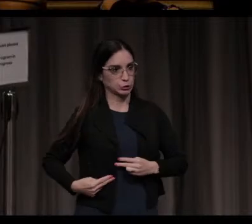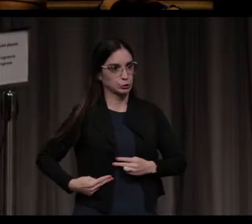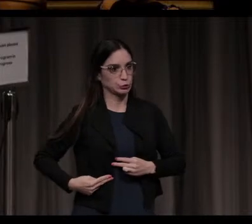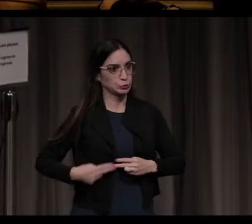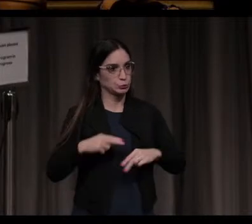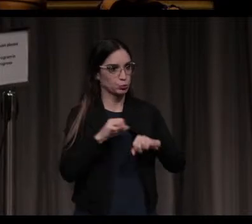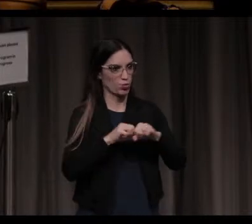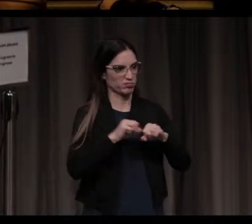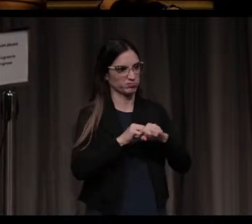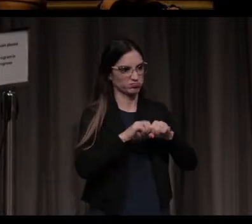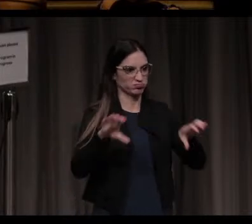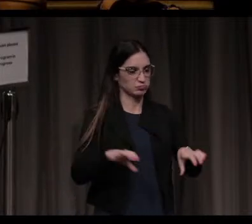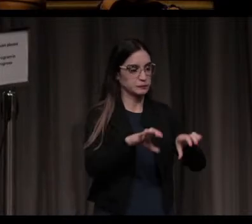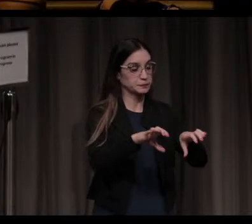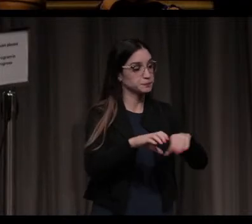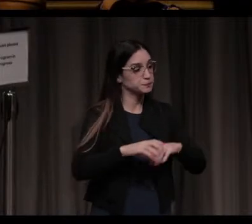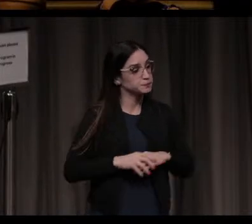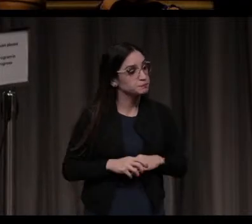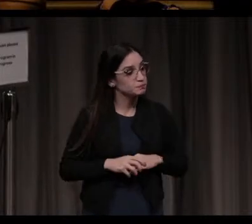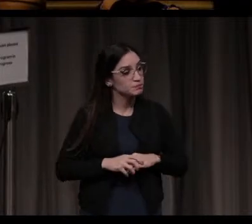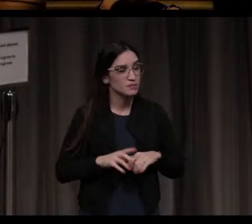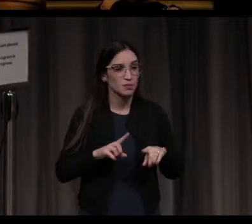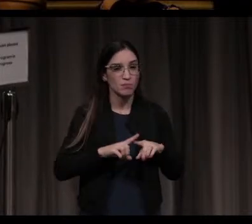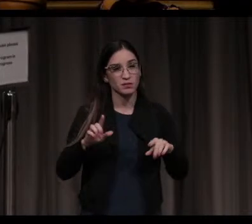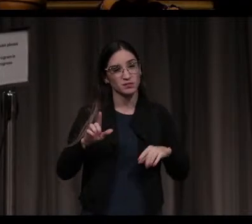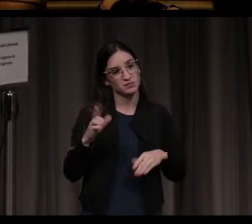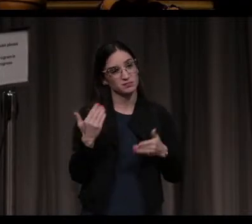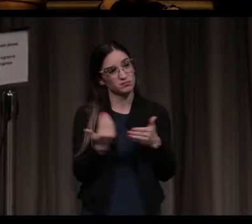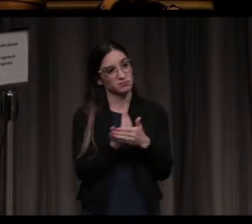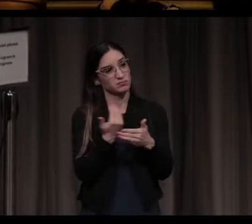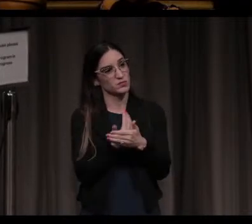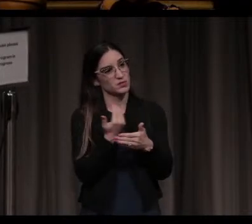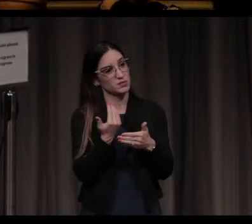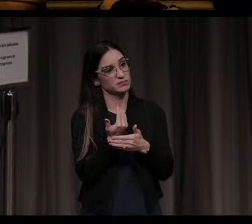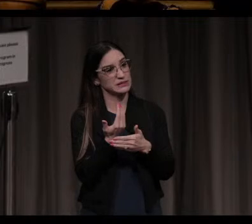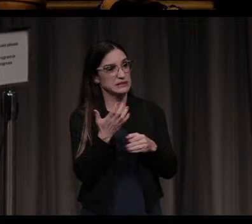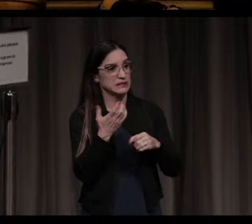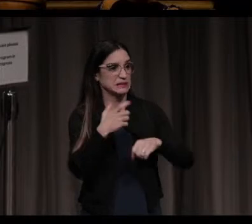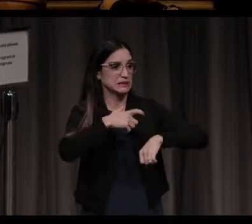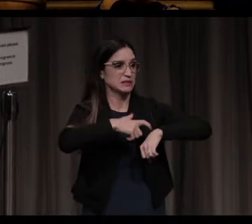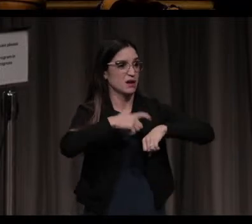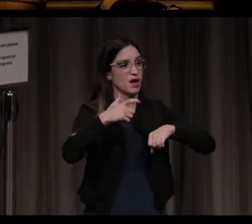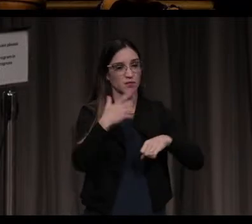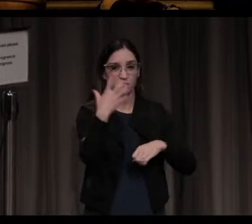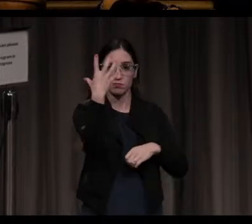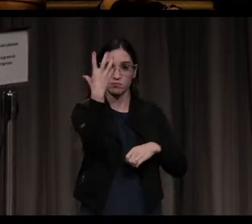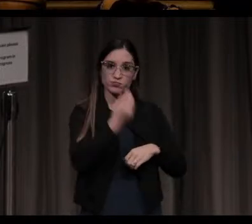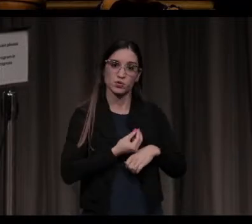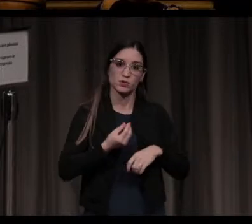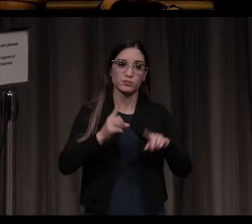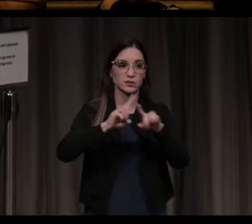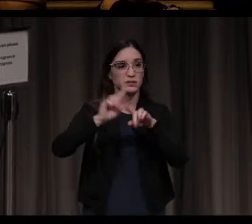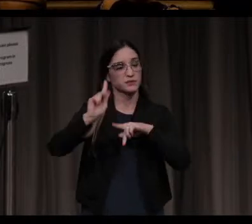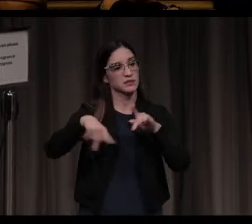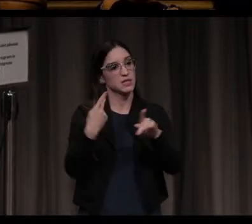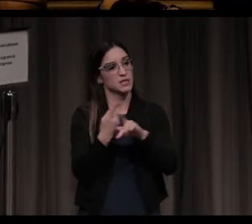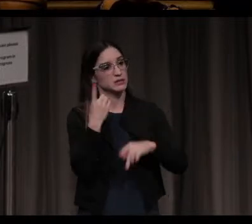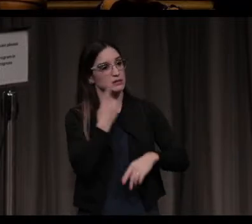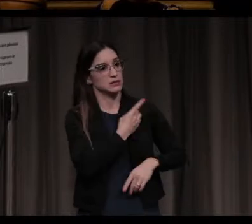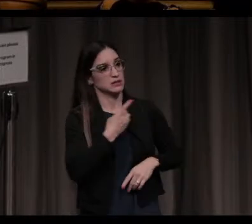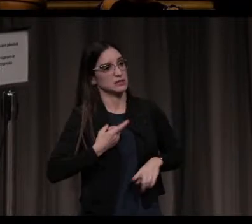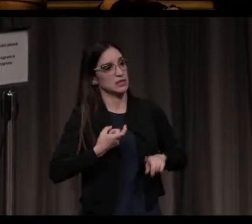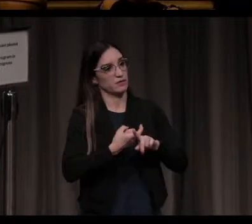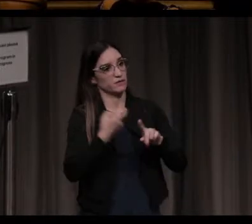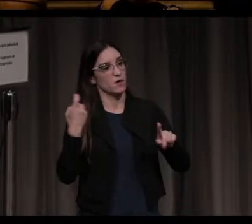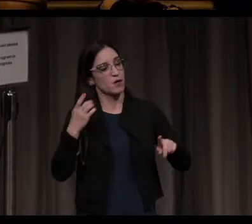time that was in modern era, embracing beautiful techniques of layering fabric on